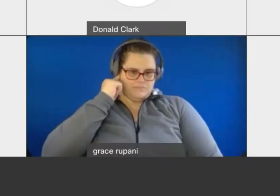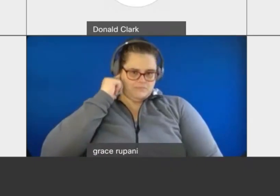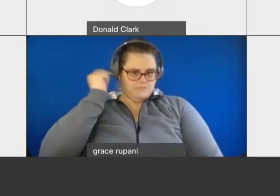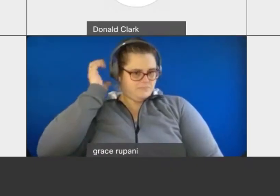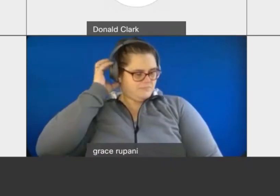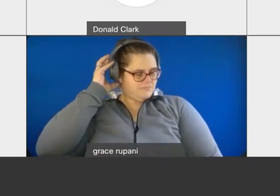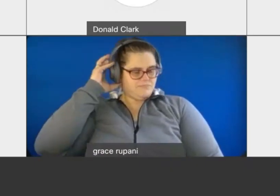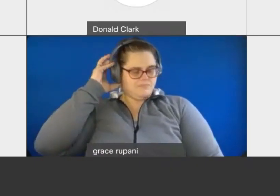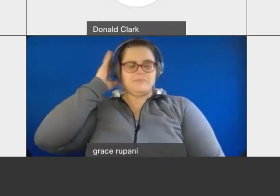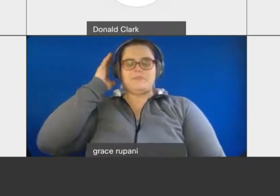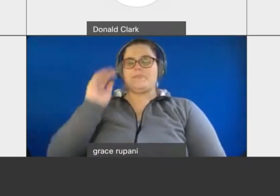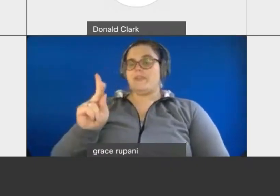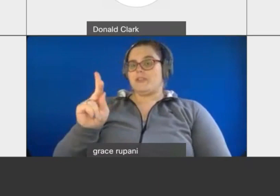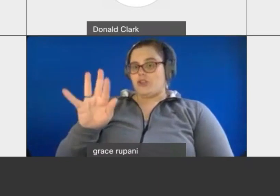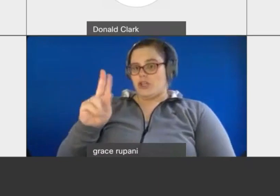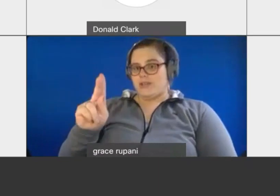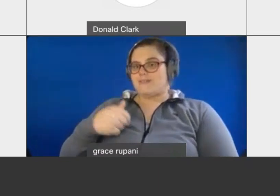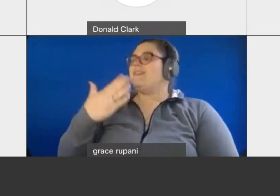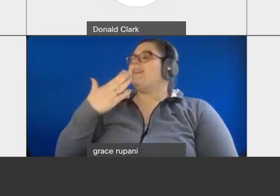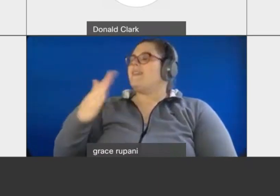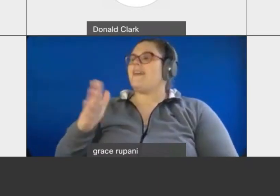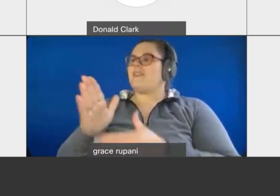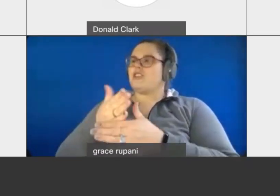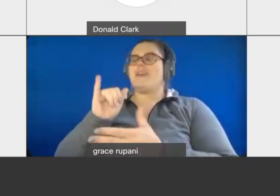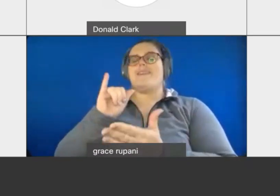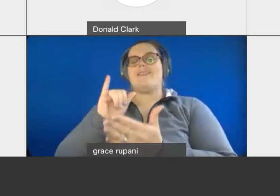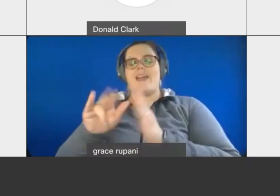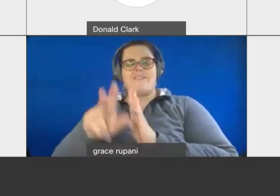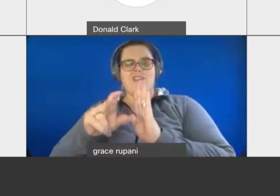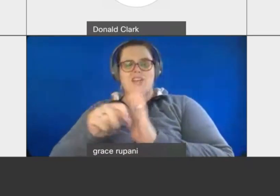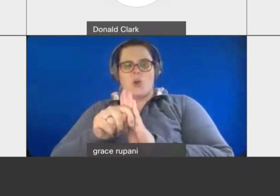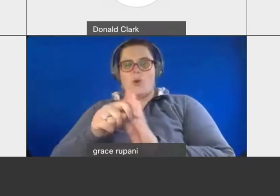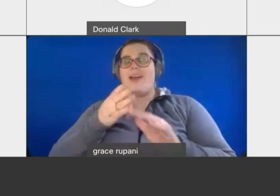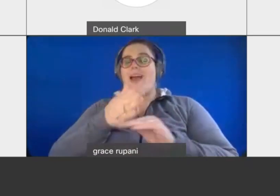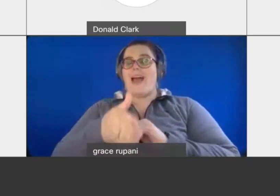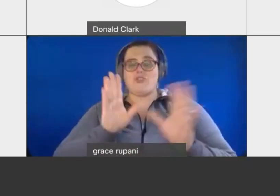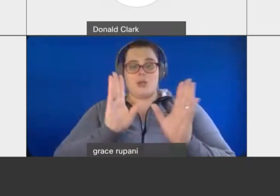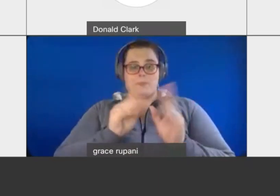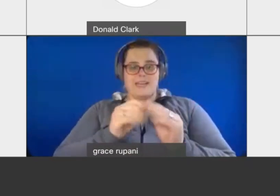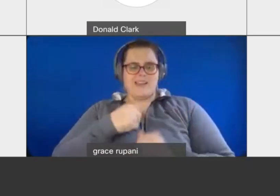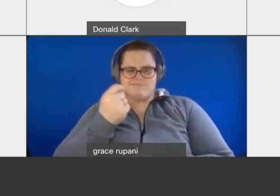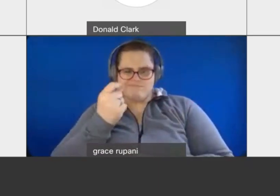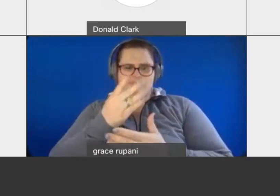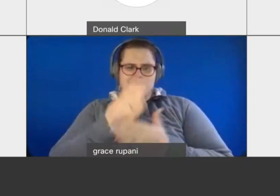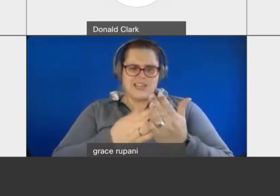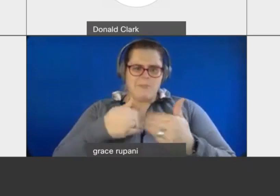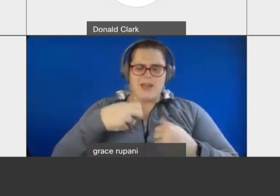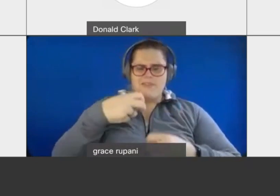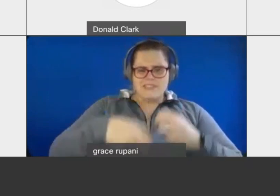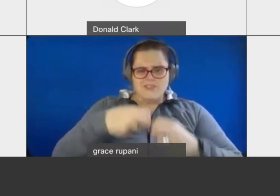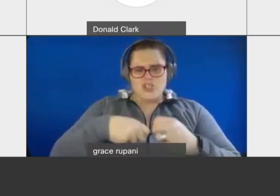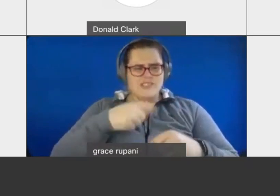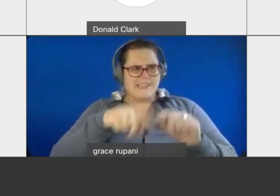Thank you to Global Resources for sharing that. I will share the link to this video after the meeting. I understand that some folks had some technical difficulty seeing